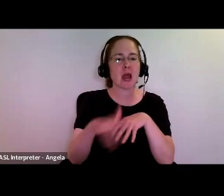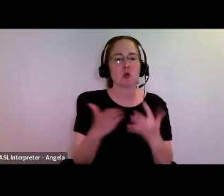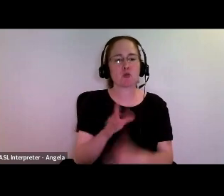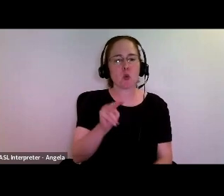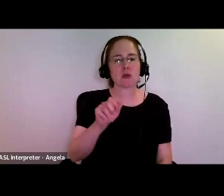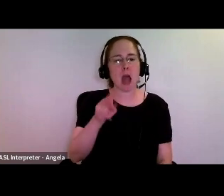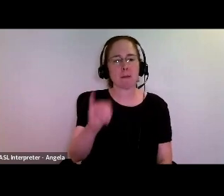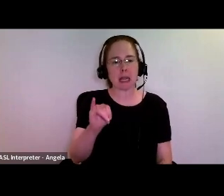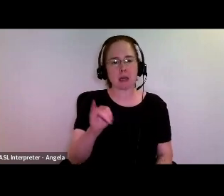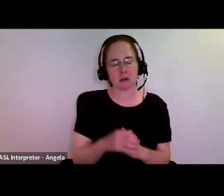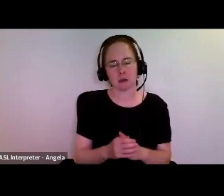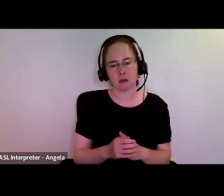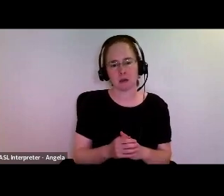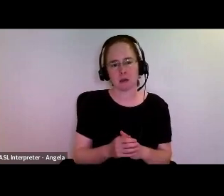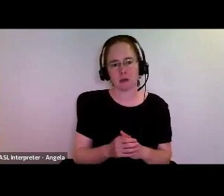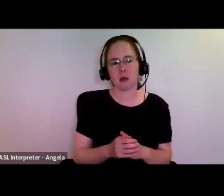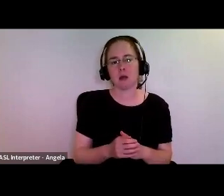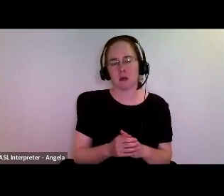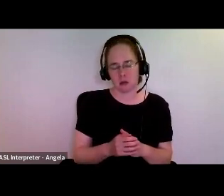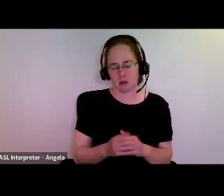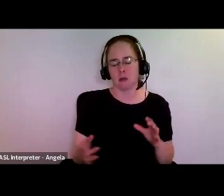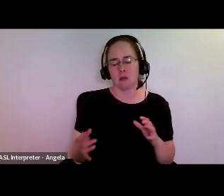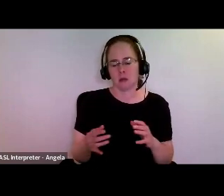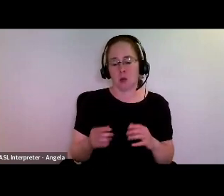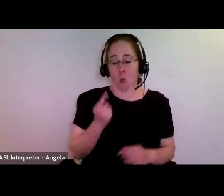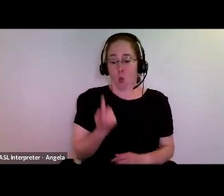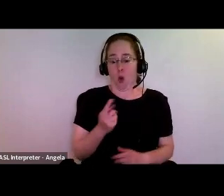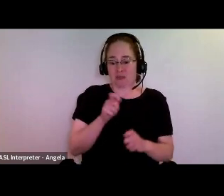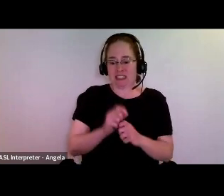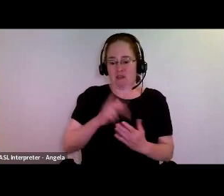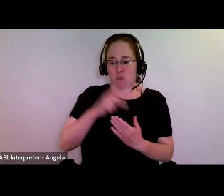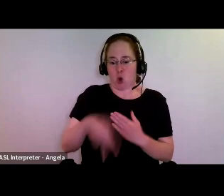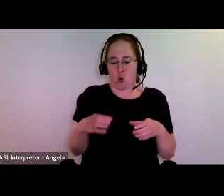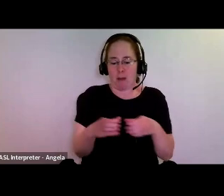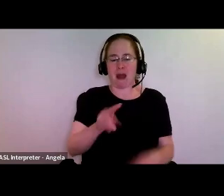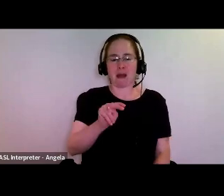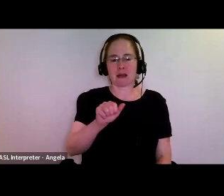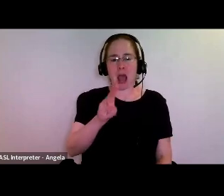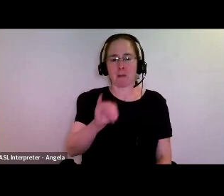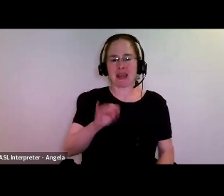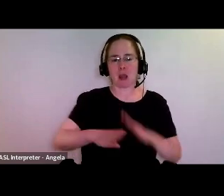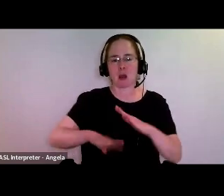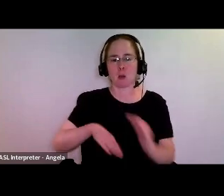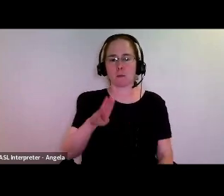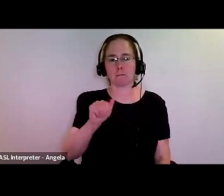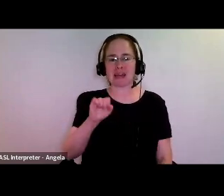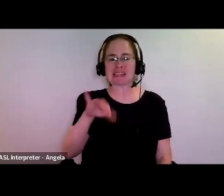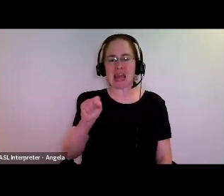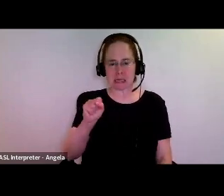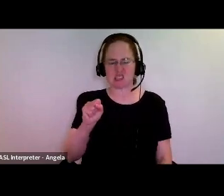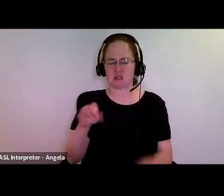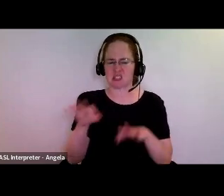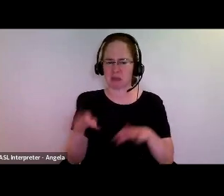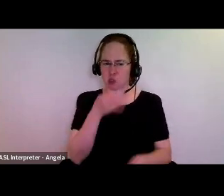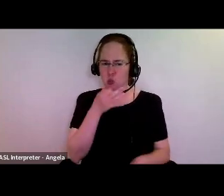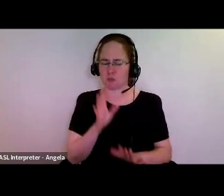NAMI. And I'm going to build it around one of our programs, specifically NAMI Basics, which I'll get to in a minute. But we